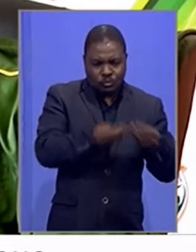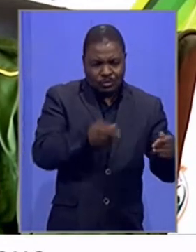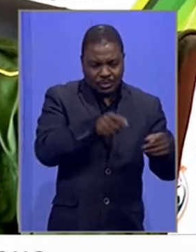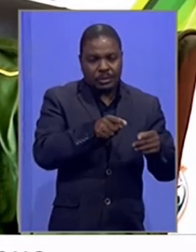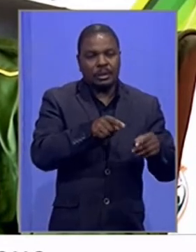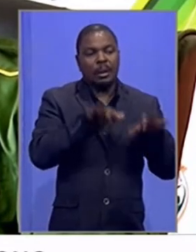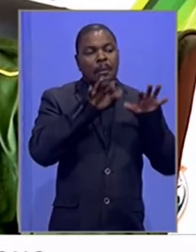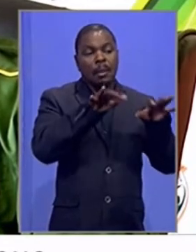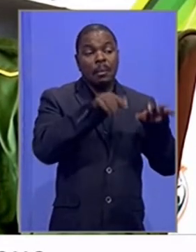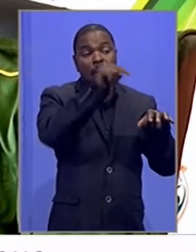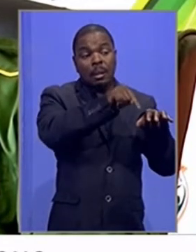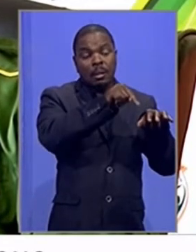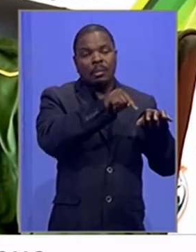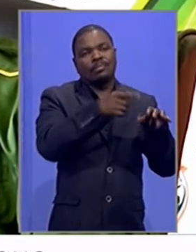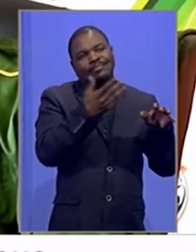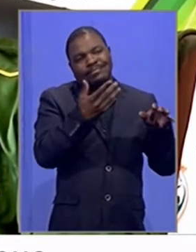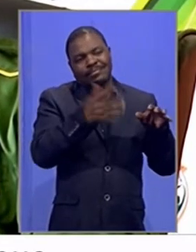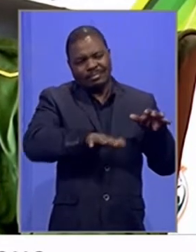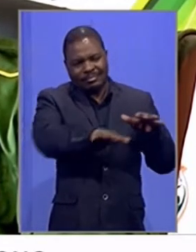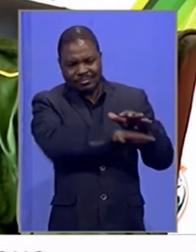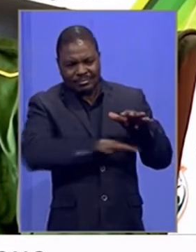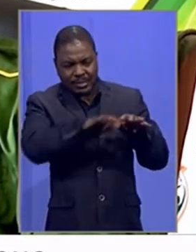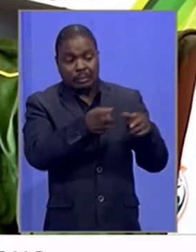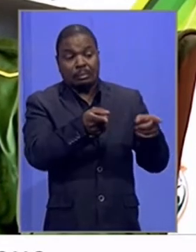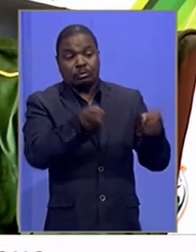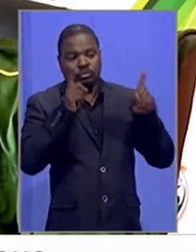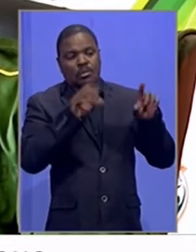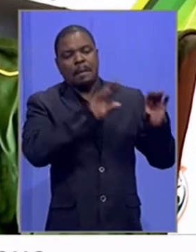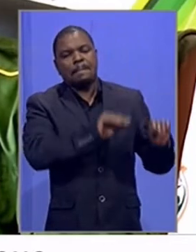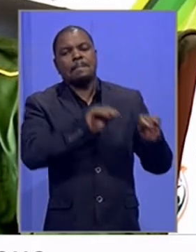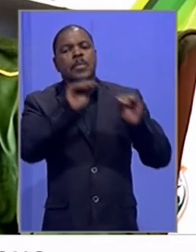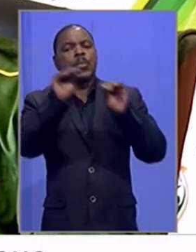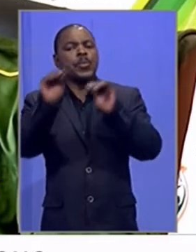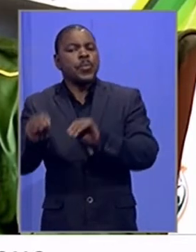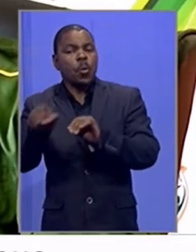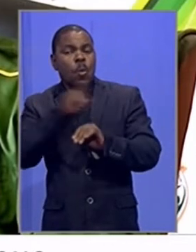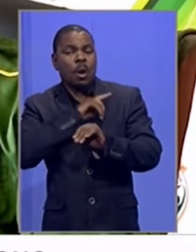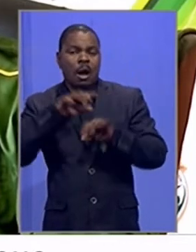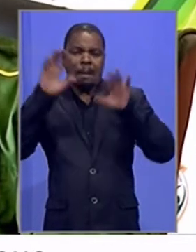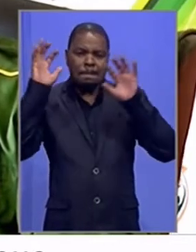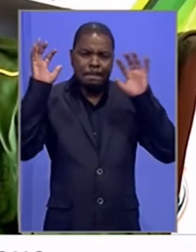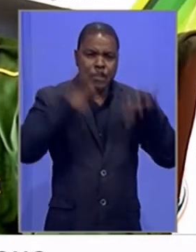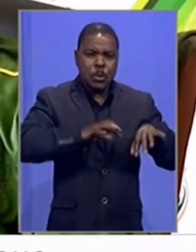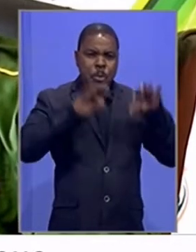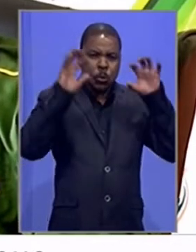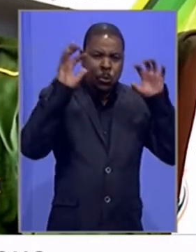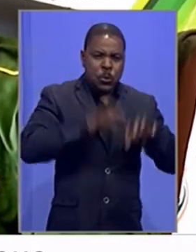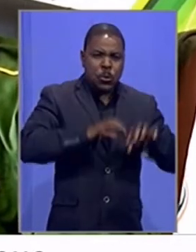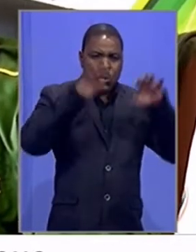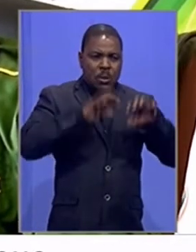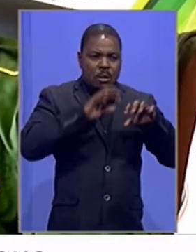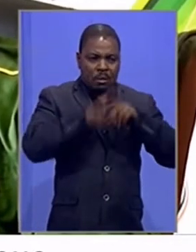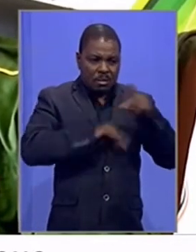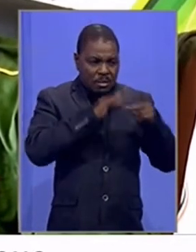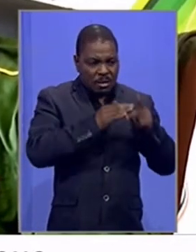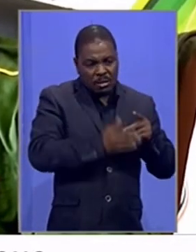fudusa batho ba ileng gore ba mo karolong e kotsi e ka reng ga pula e kana gape matsatsi a